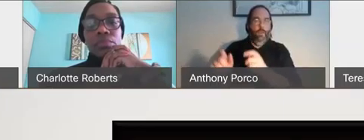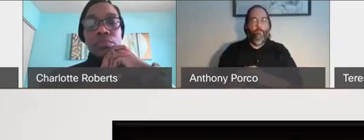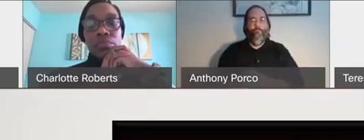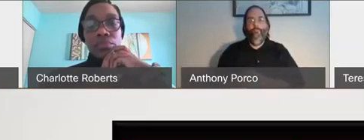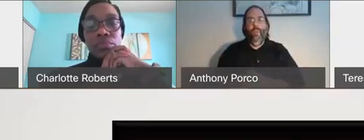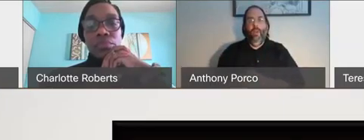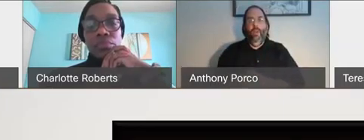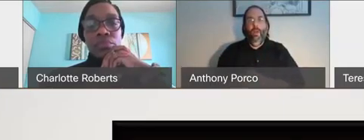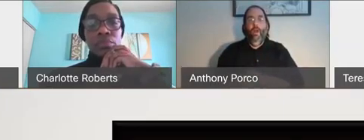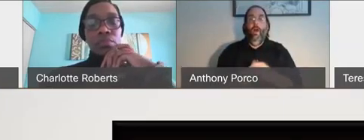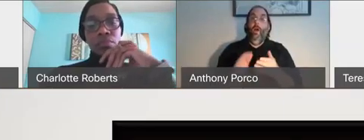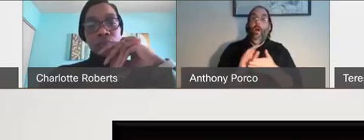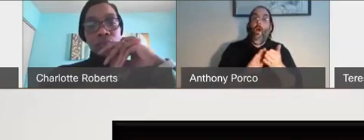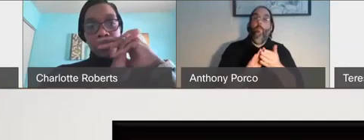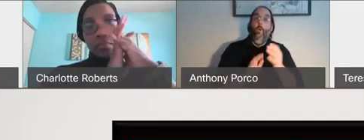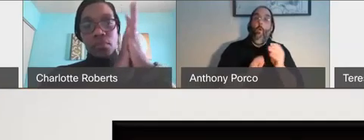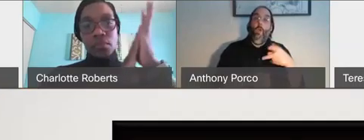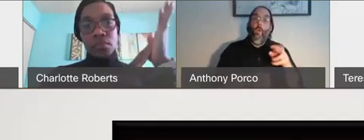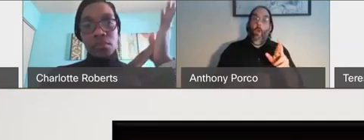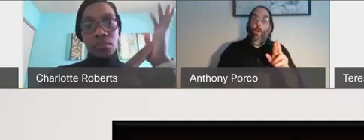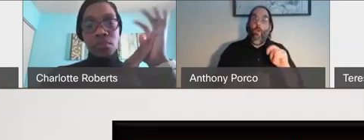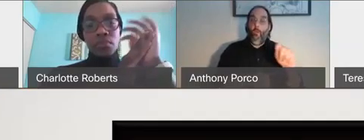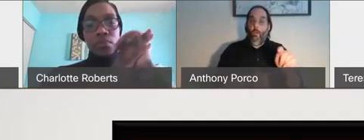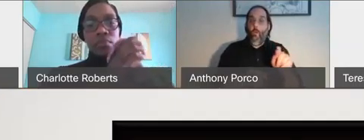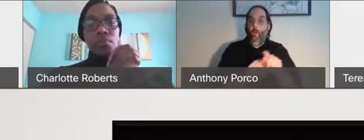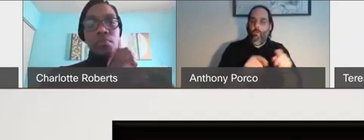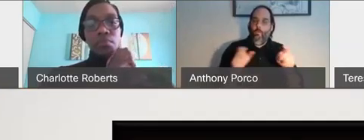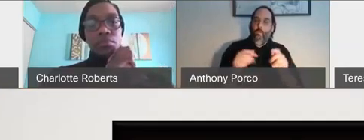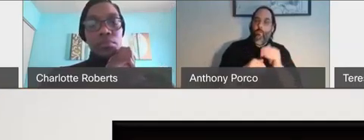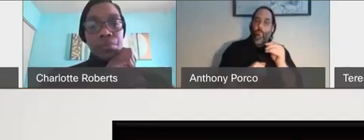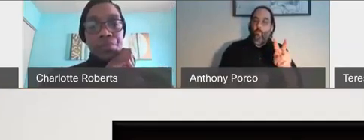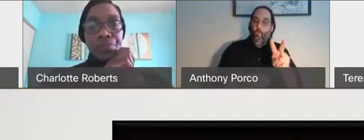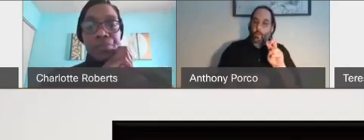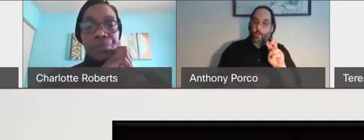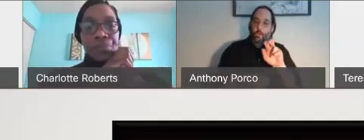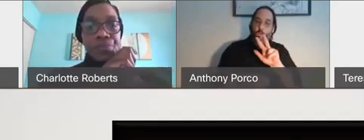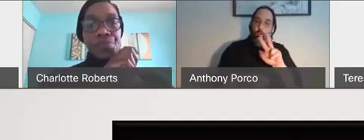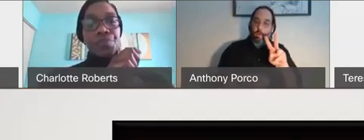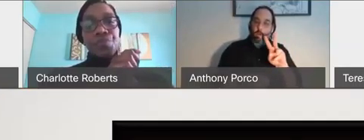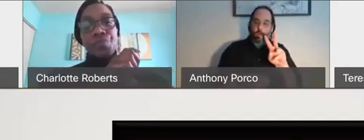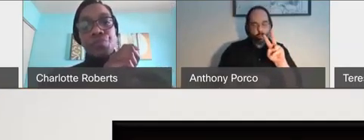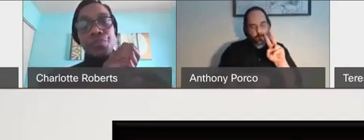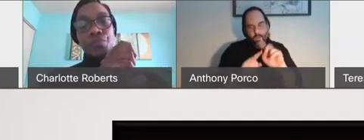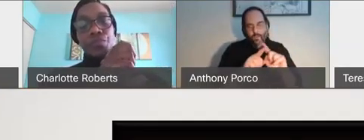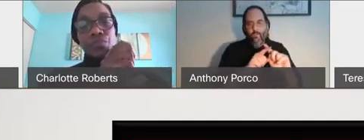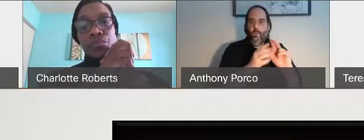The Operations Provider Relations Unit, we manage over 230 contract